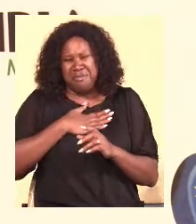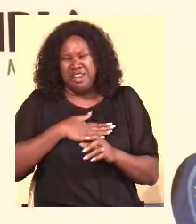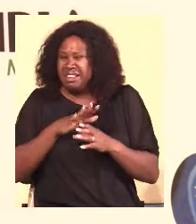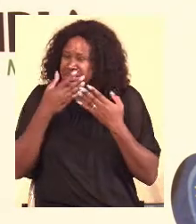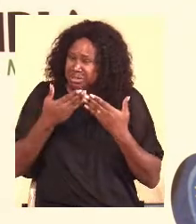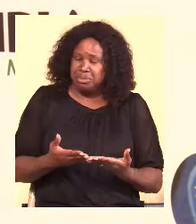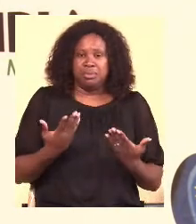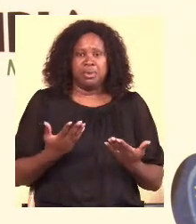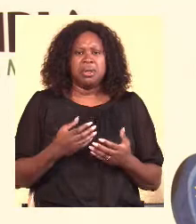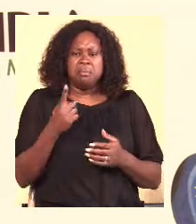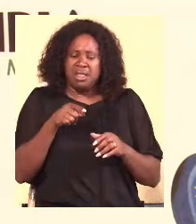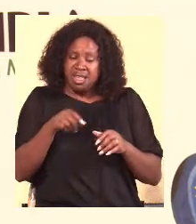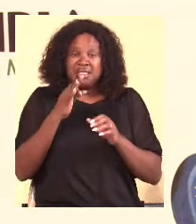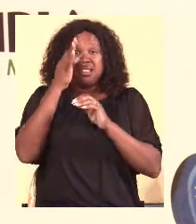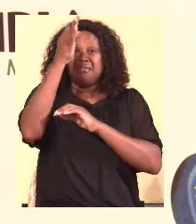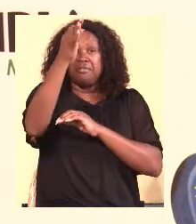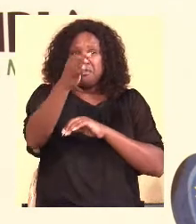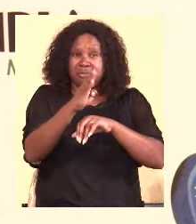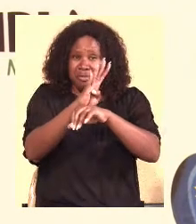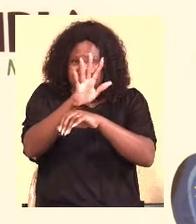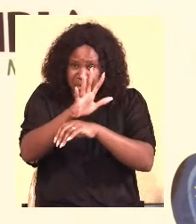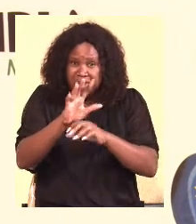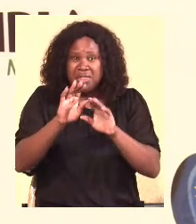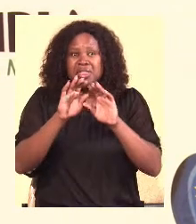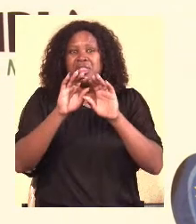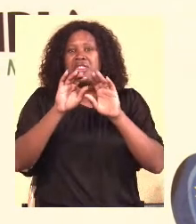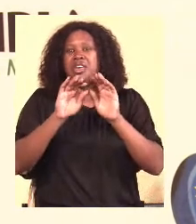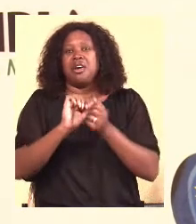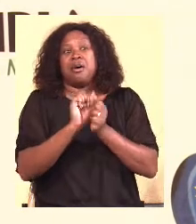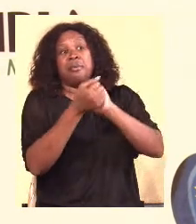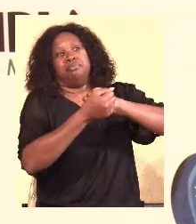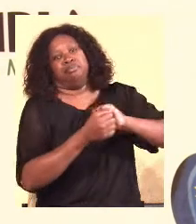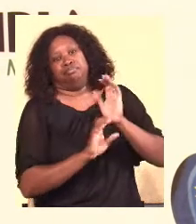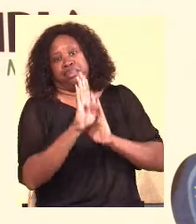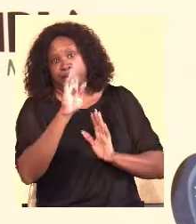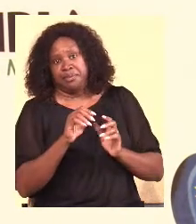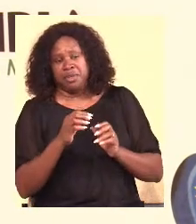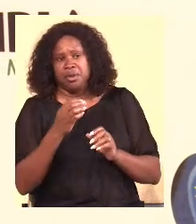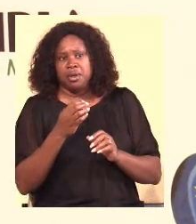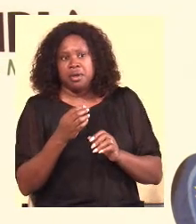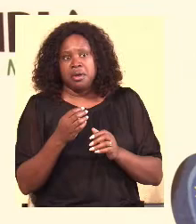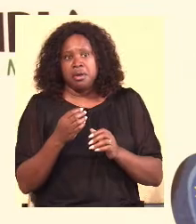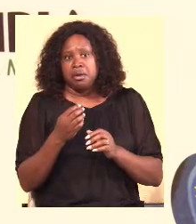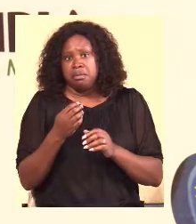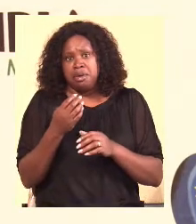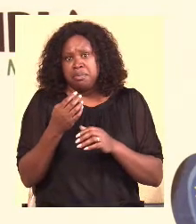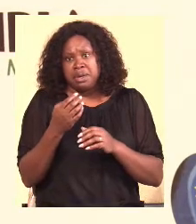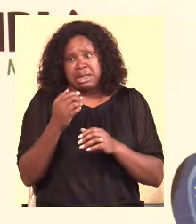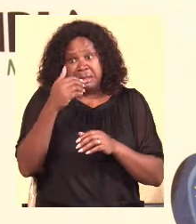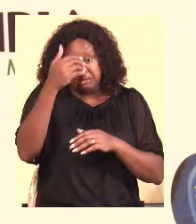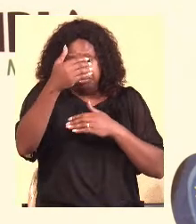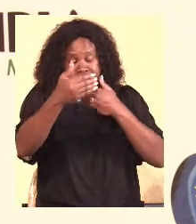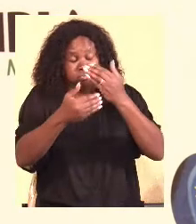any case, that's the future of 4th and 5th industrial revolution. In 30 years, you may not have teachers in front of you. What are you going to